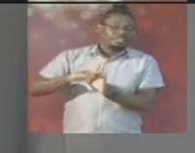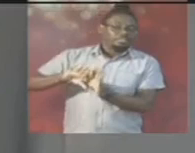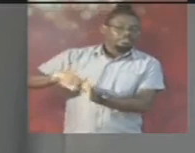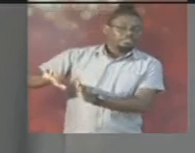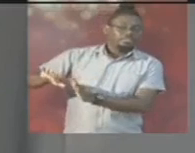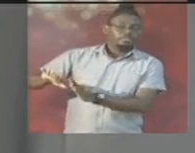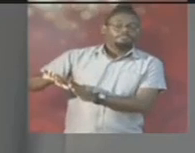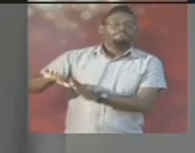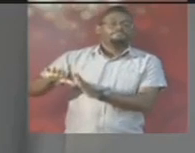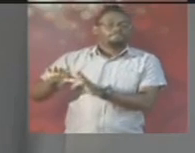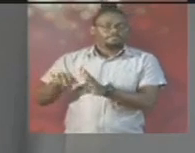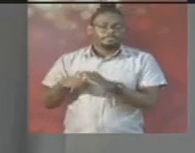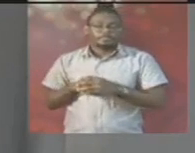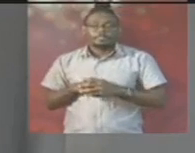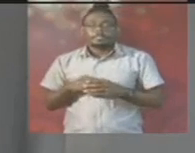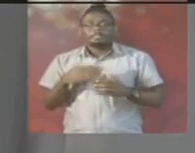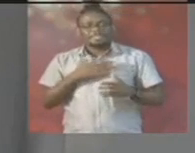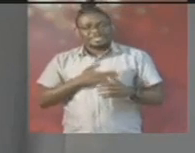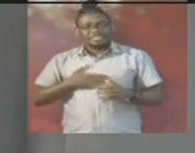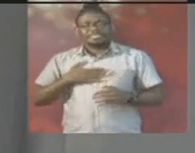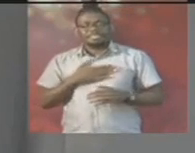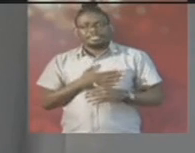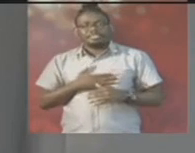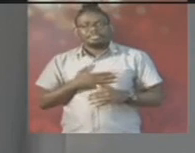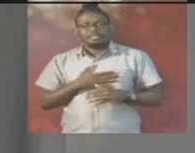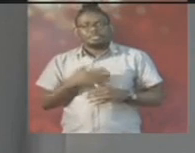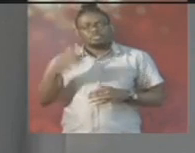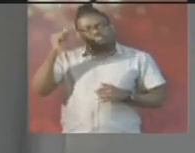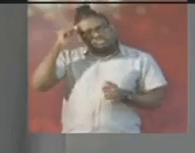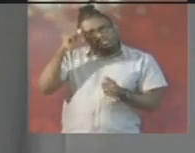in closing, please remember